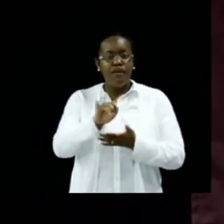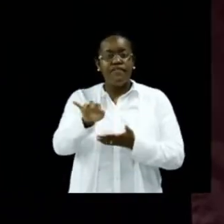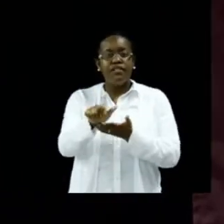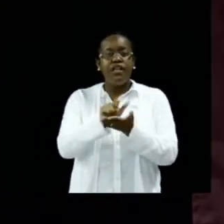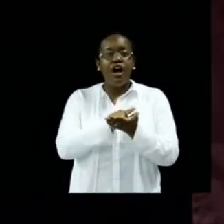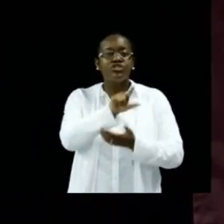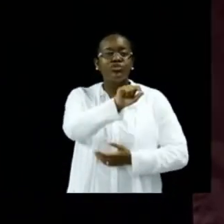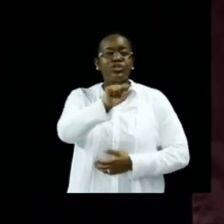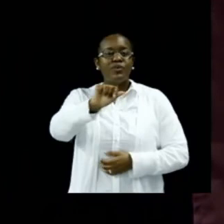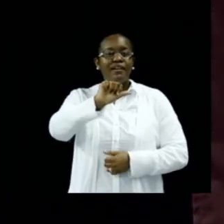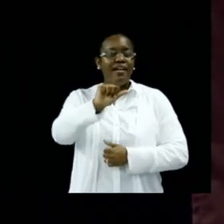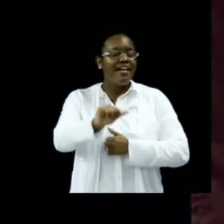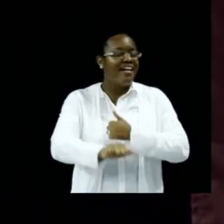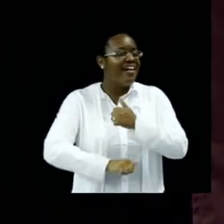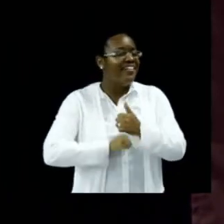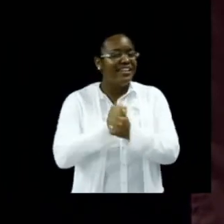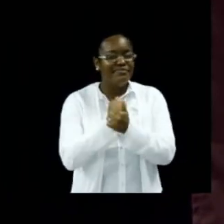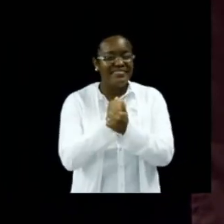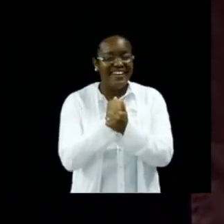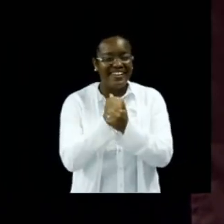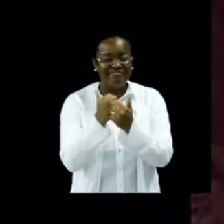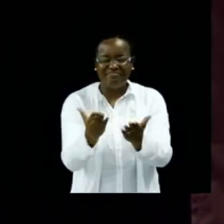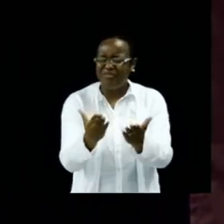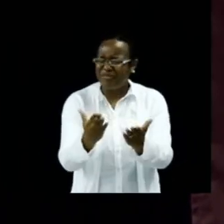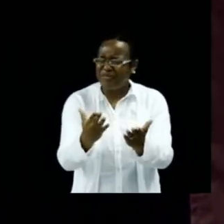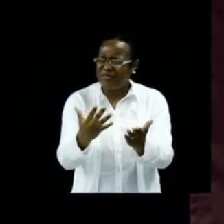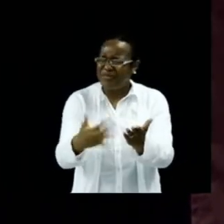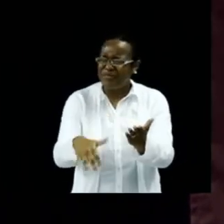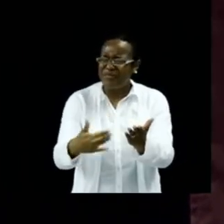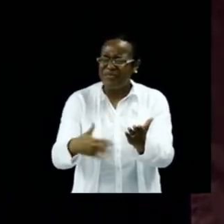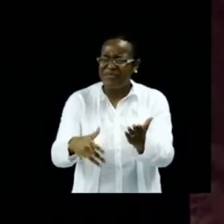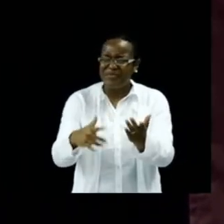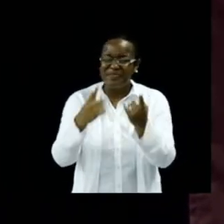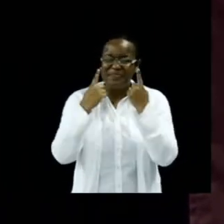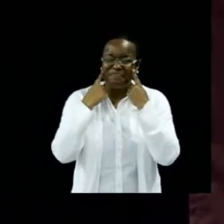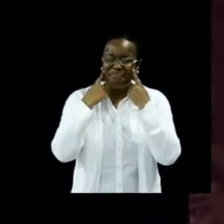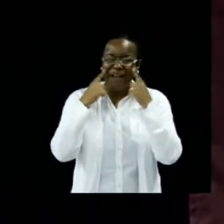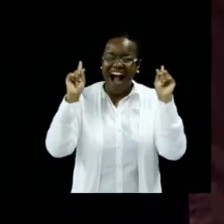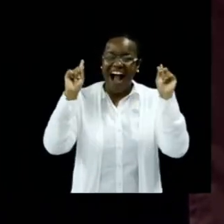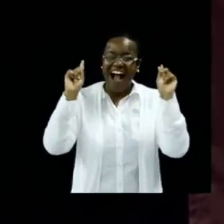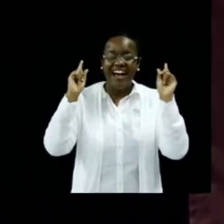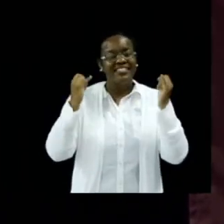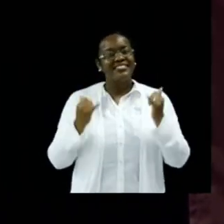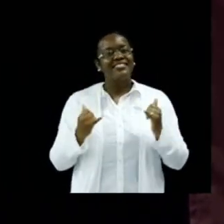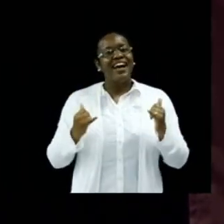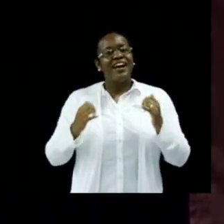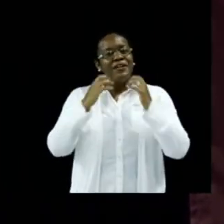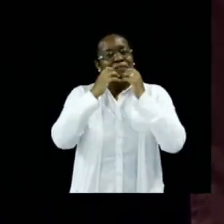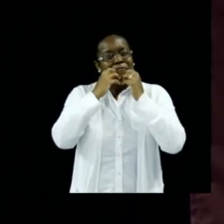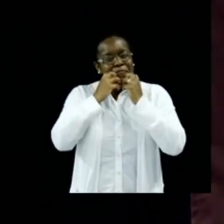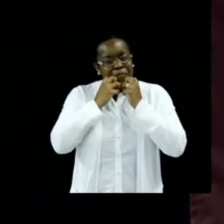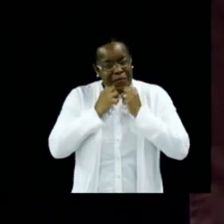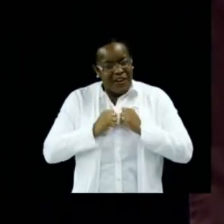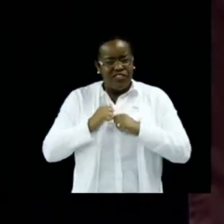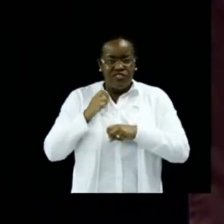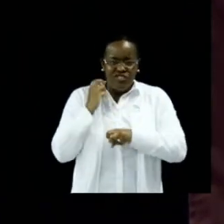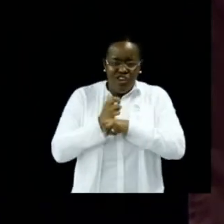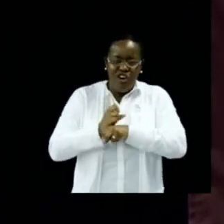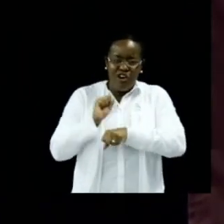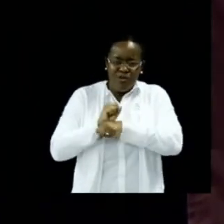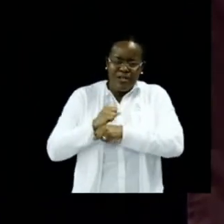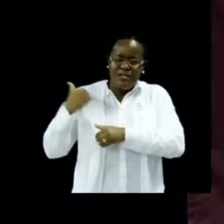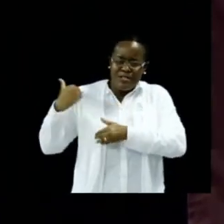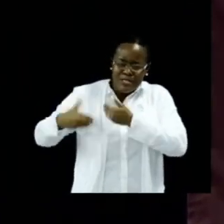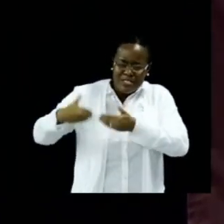achievement today is remarkable. As you cherish the fruits of your hard work, I pray that success follows